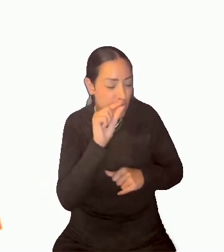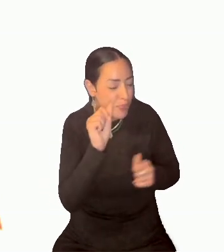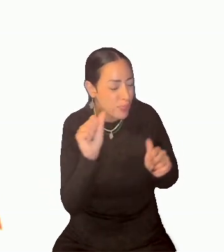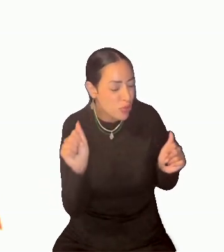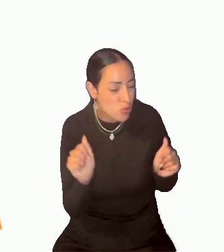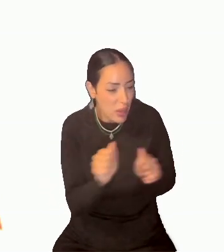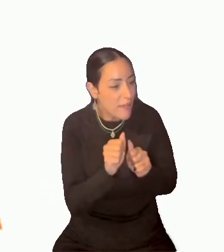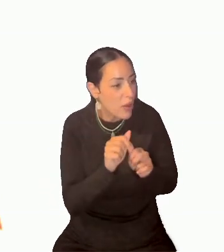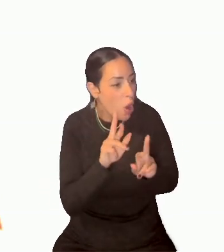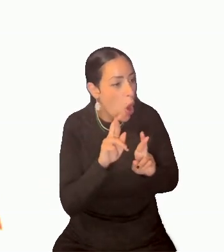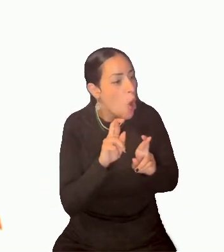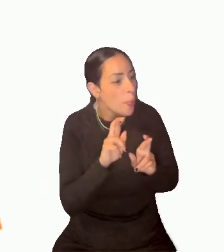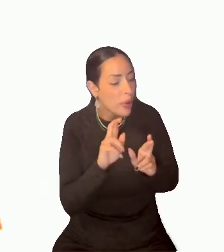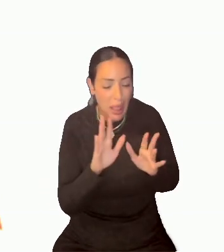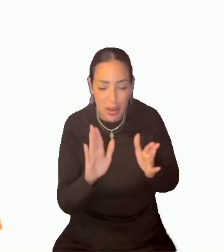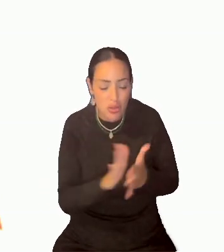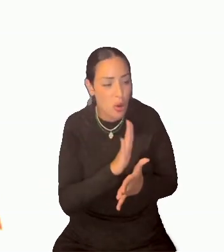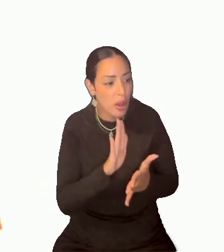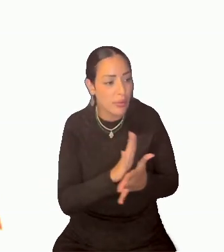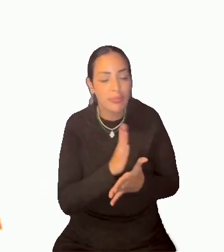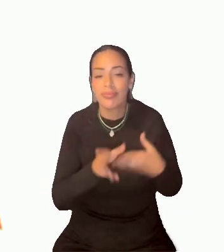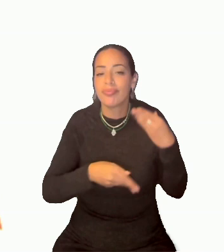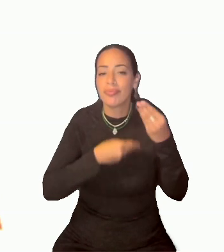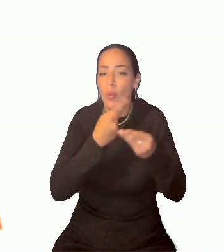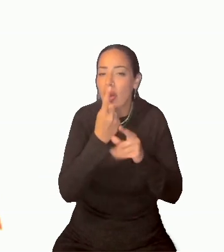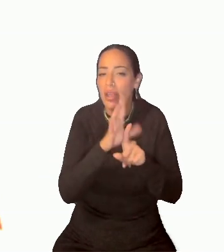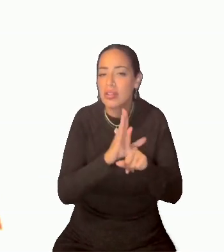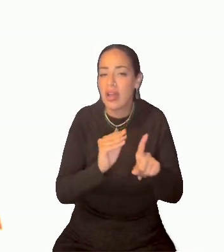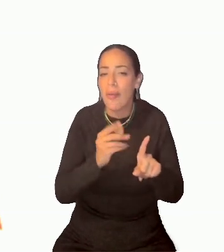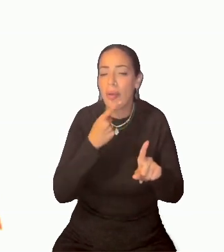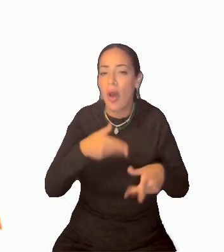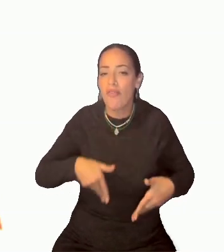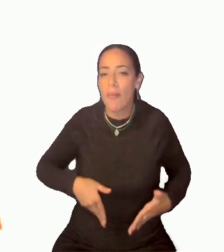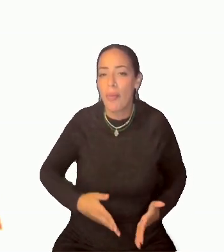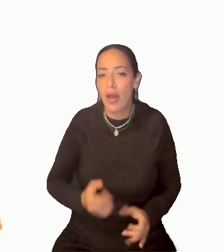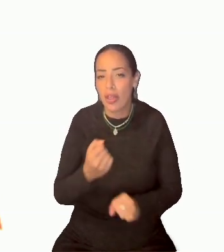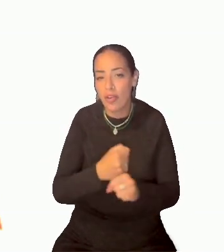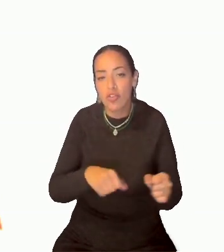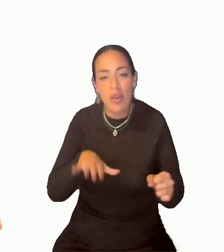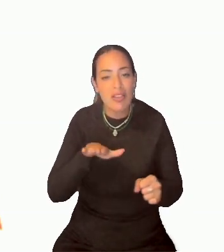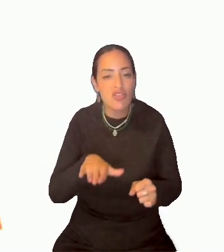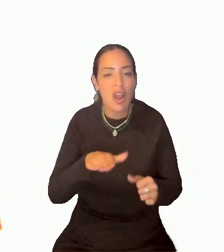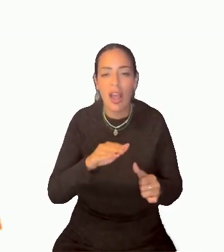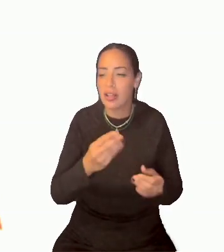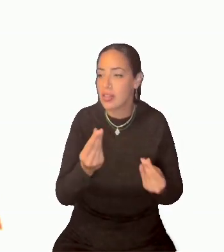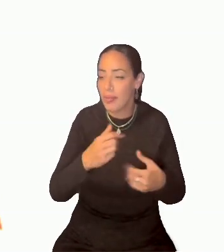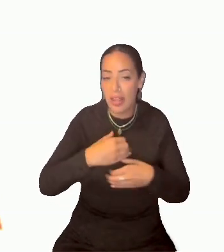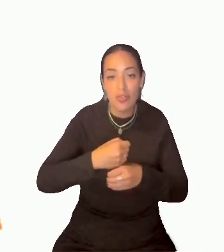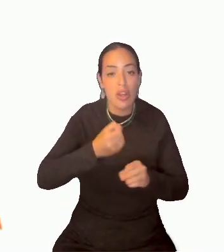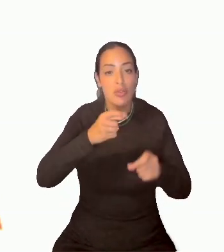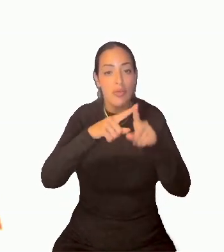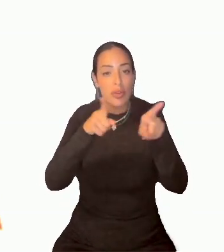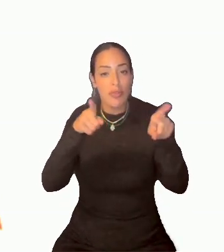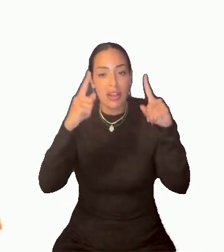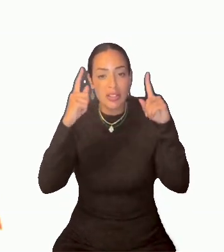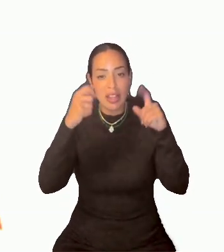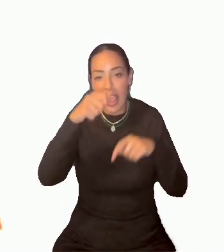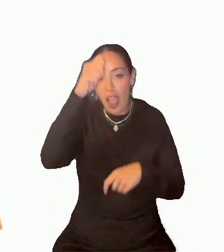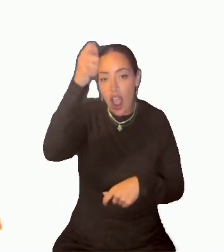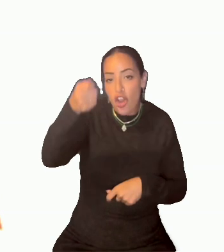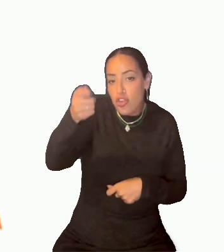joy. I give examples of the birth of a grandchild, someone graduating from university, a christening, a